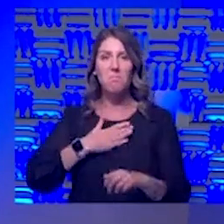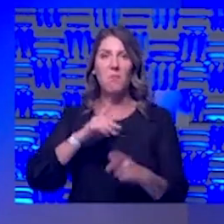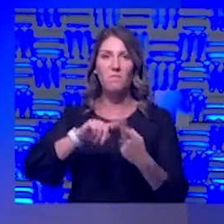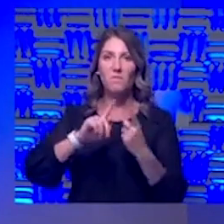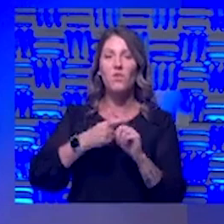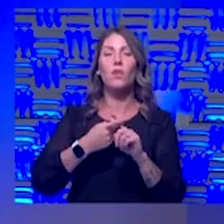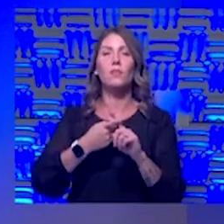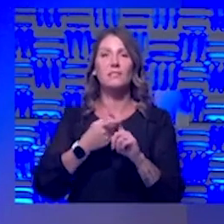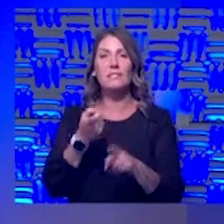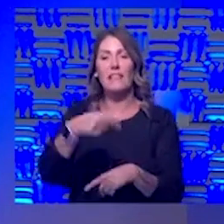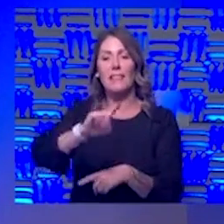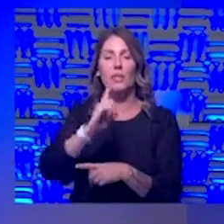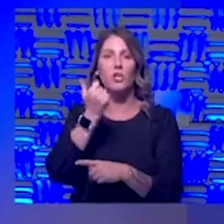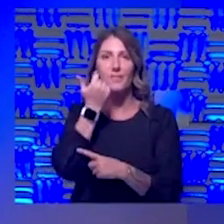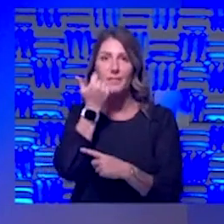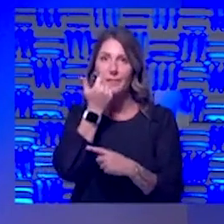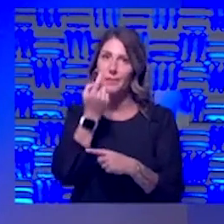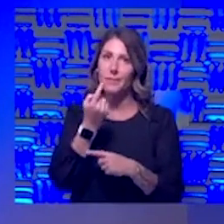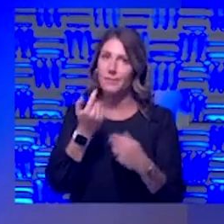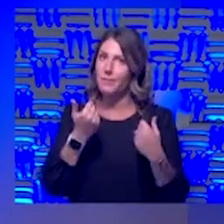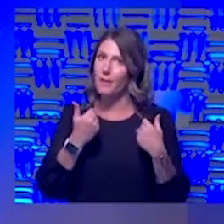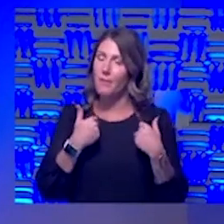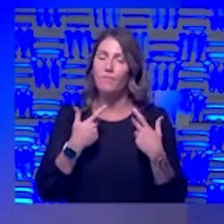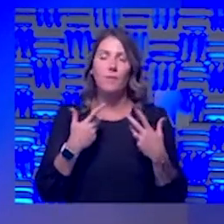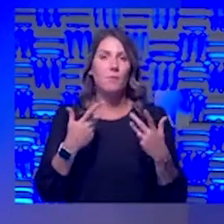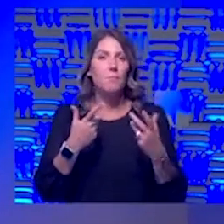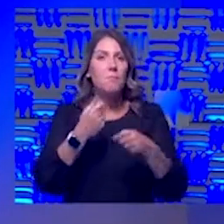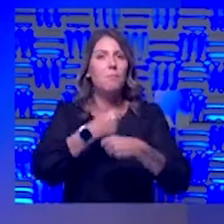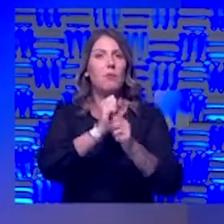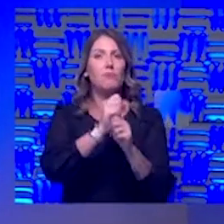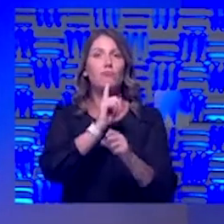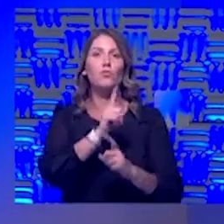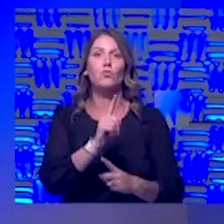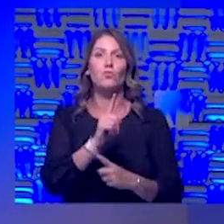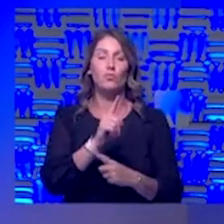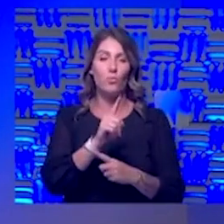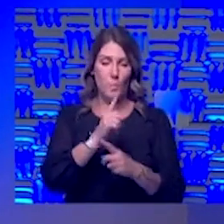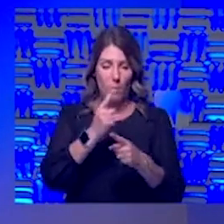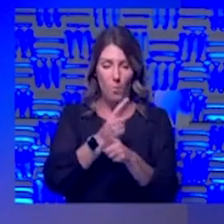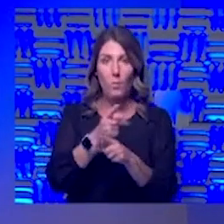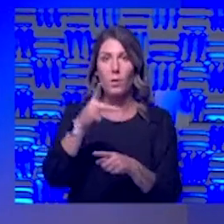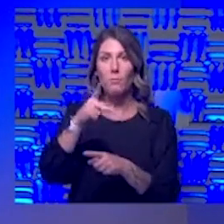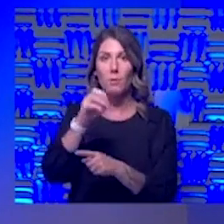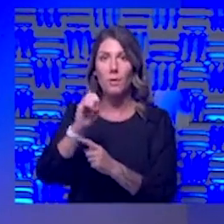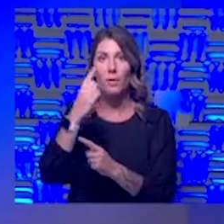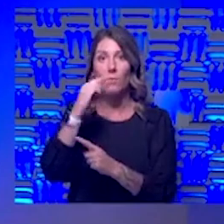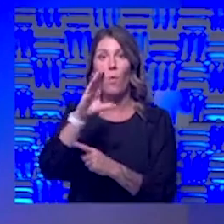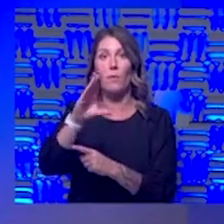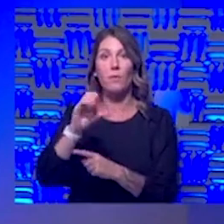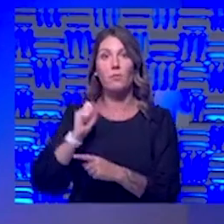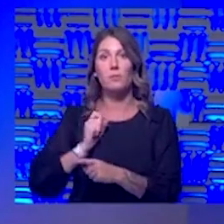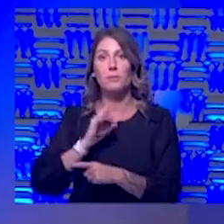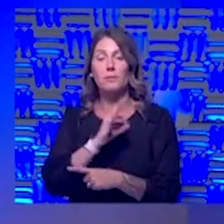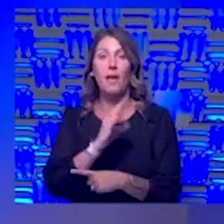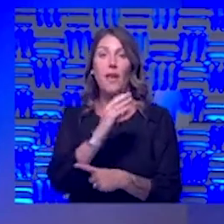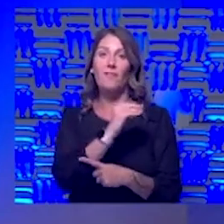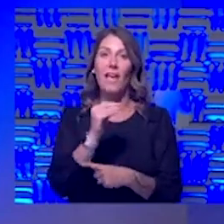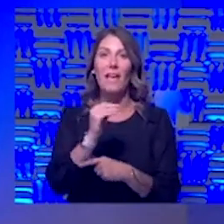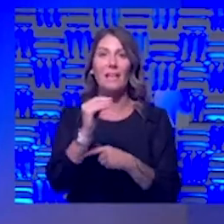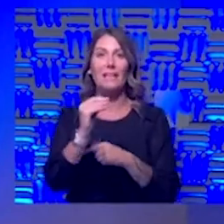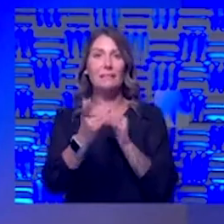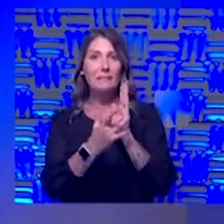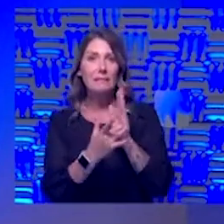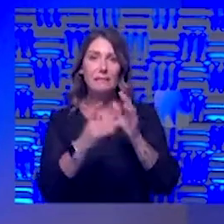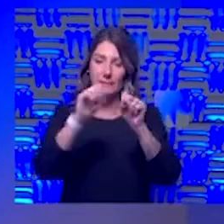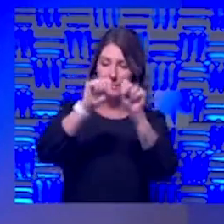taken very good lengths to ensure proper PPE for their staff and proper techniques